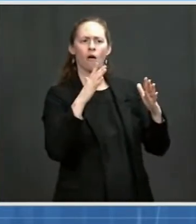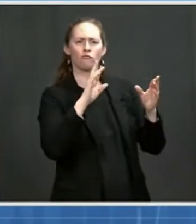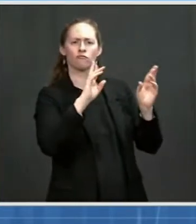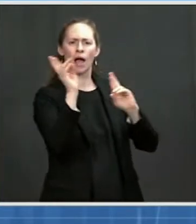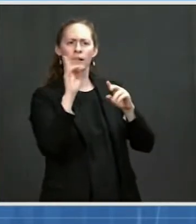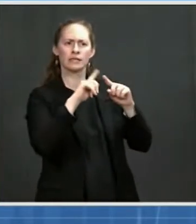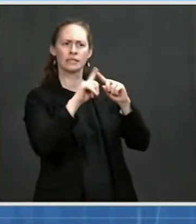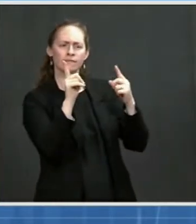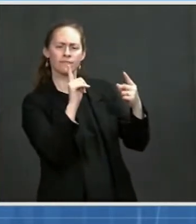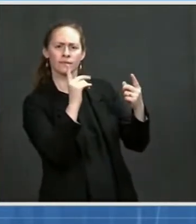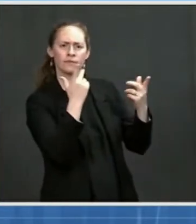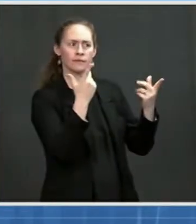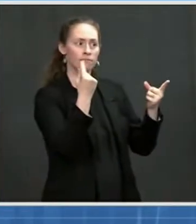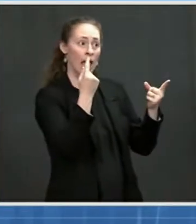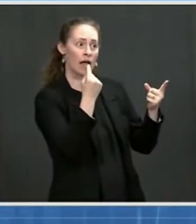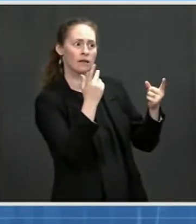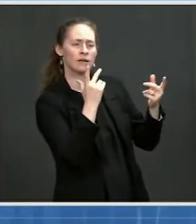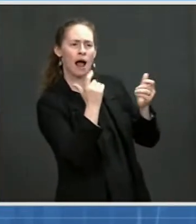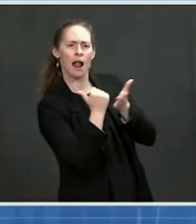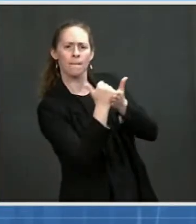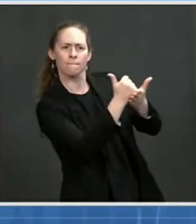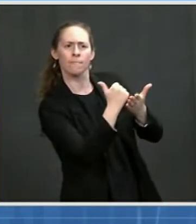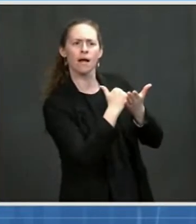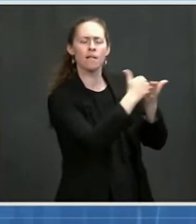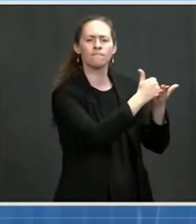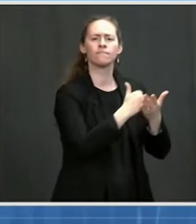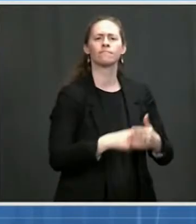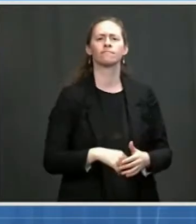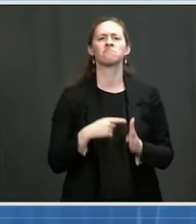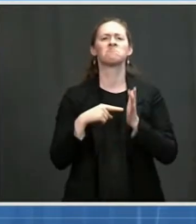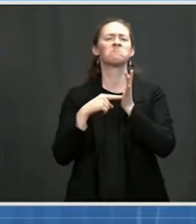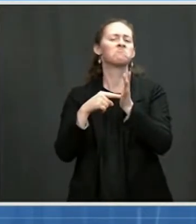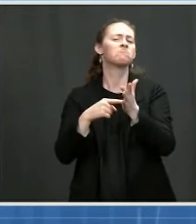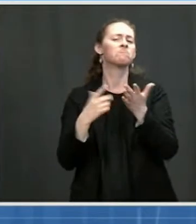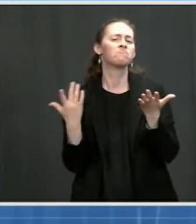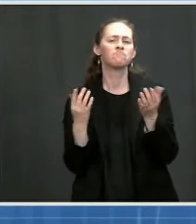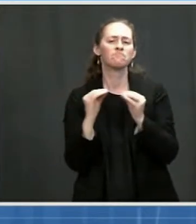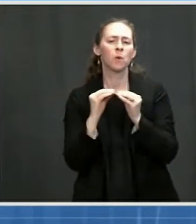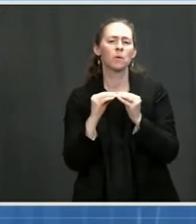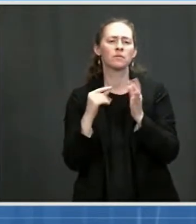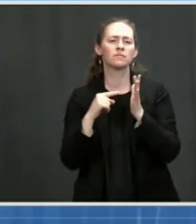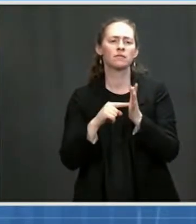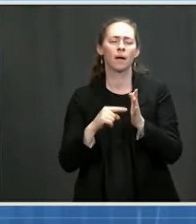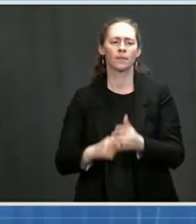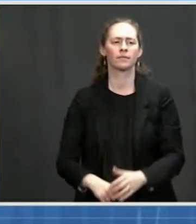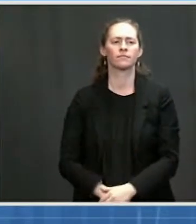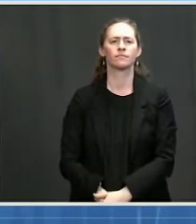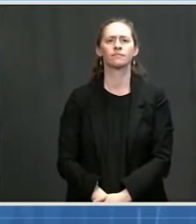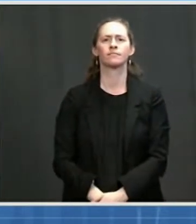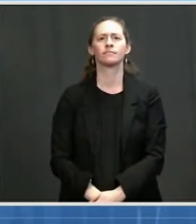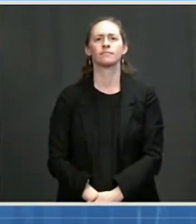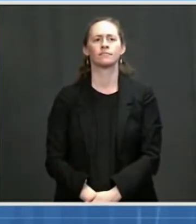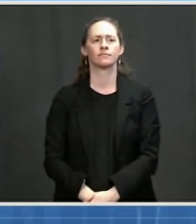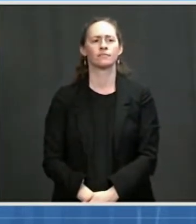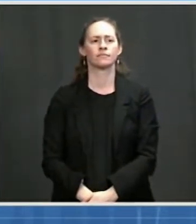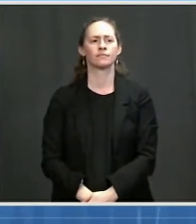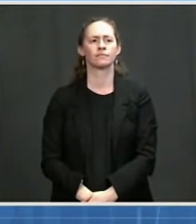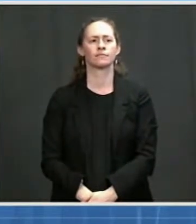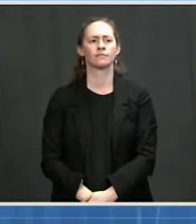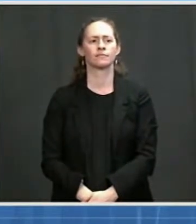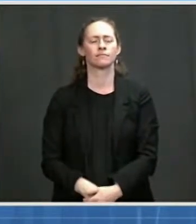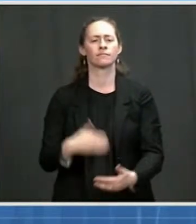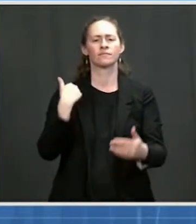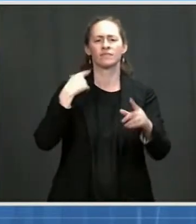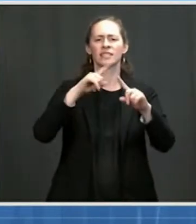and effective. Next slide. I spoke to this group previously about the NIH treatment guidelines panel, which